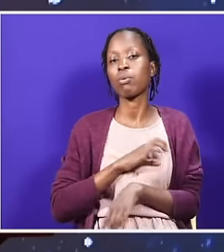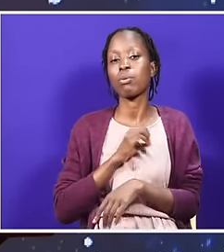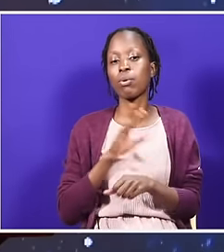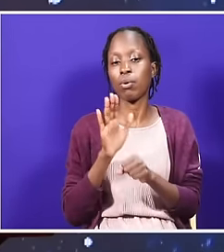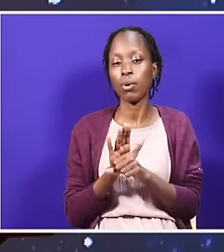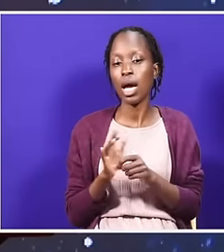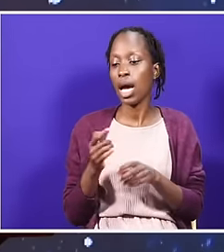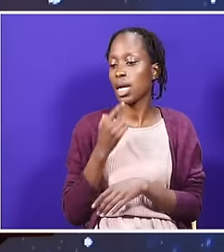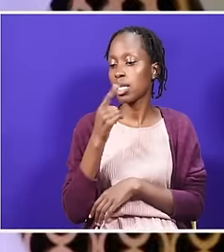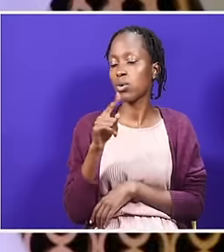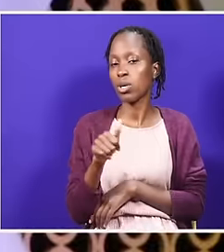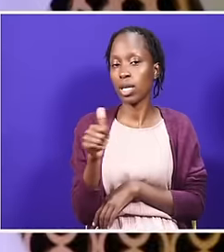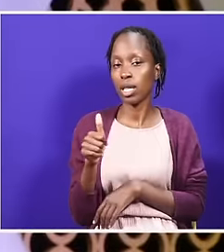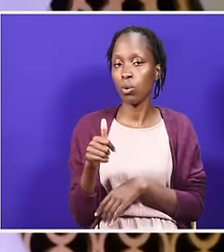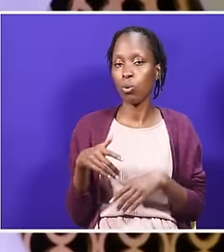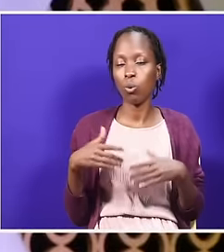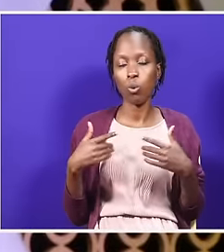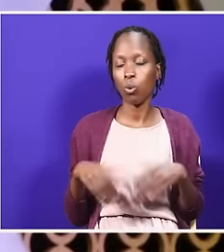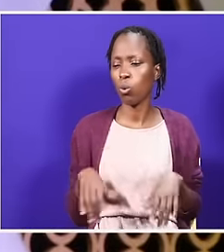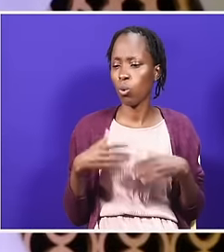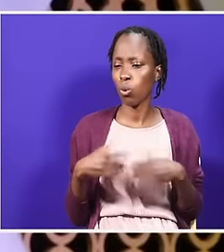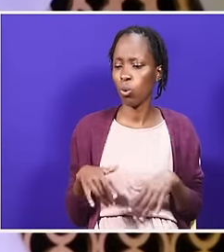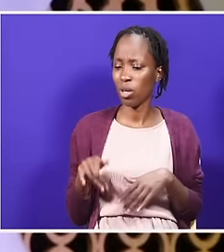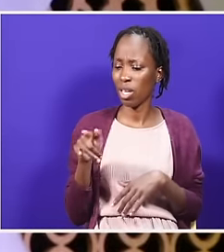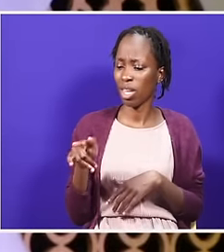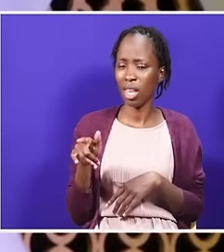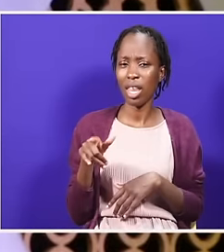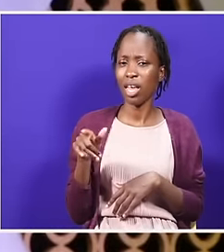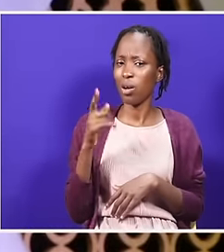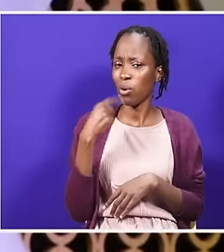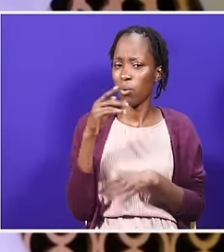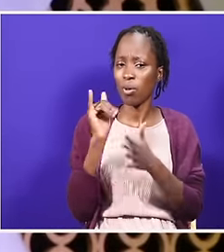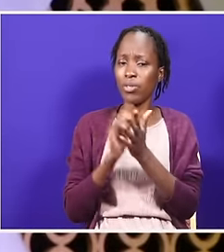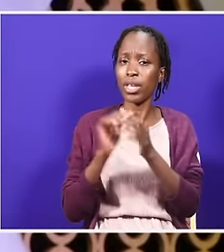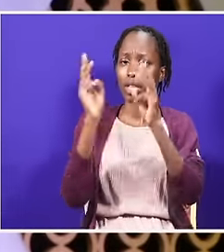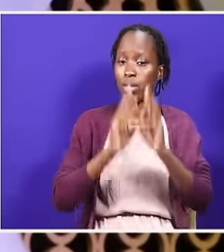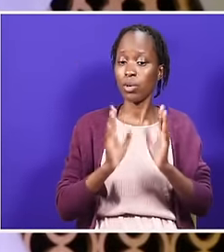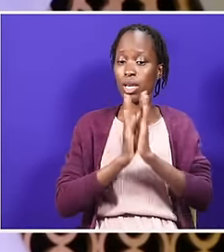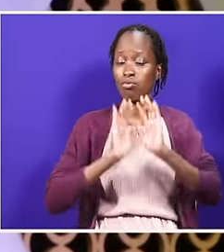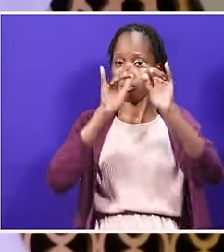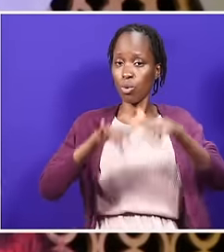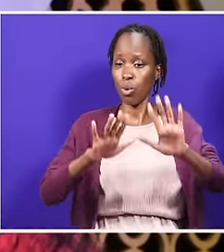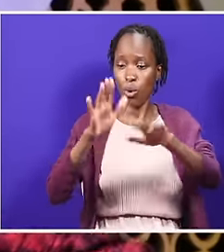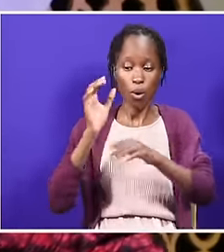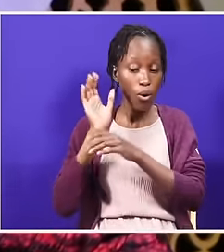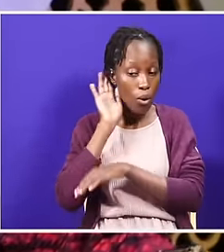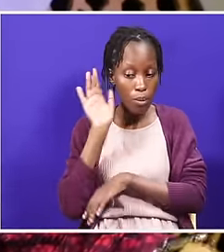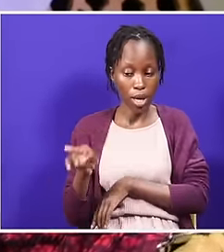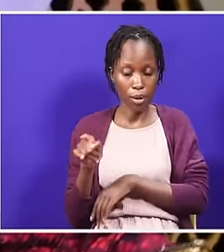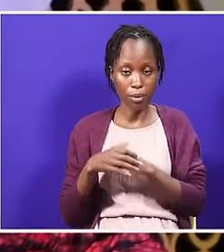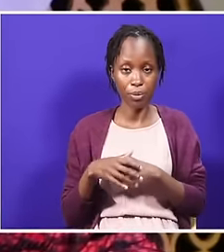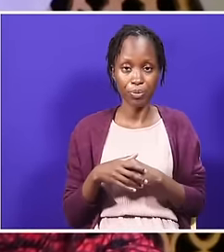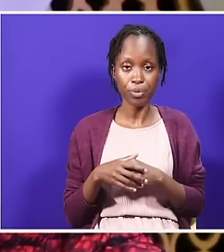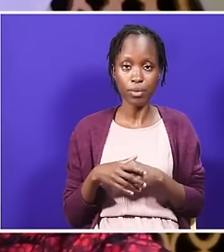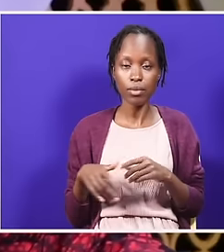and they said to one another, "Wow, who then is this, that even the wind and the waves obey him?"